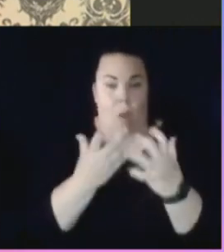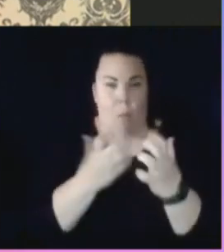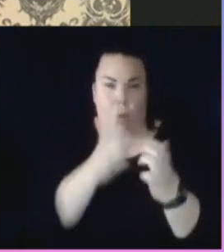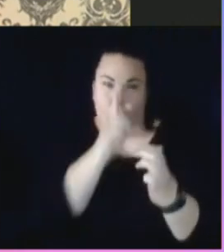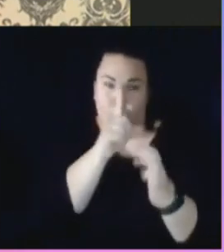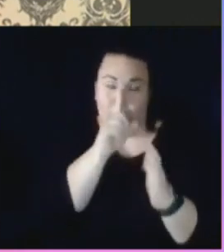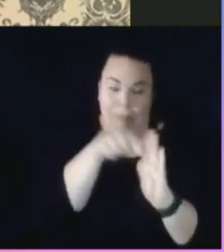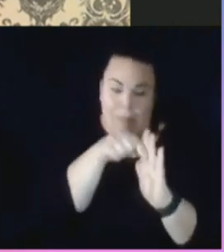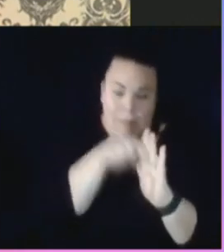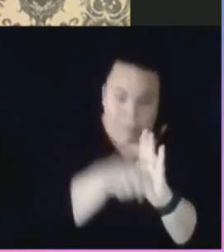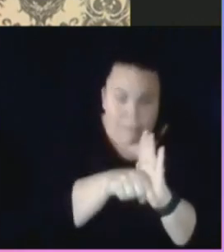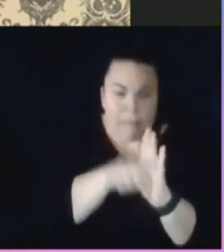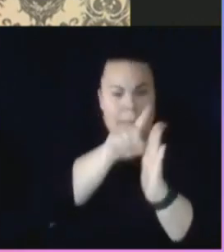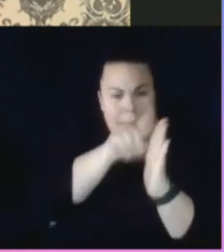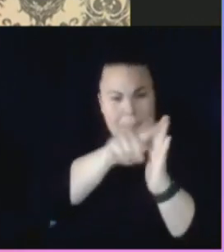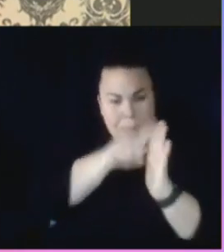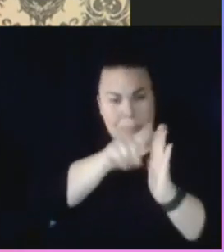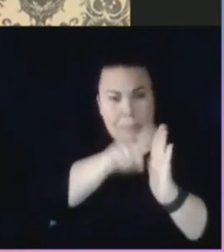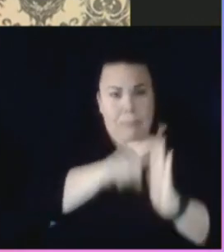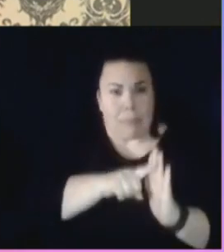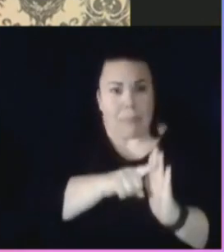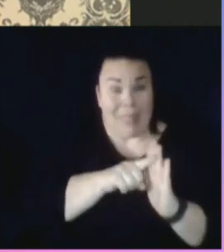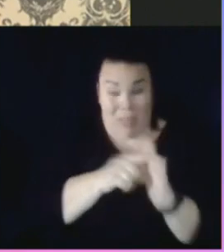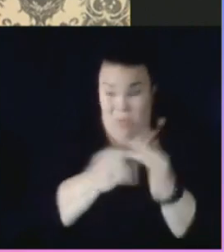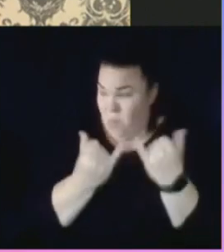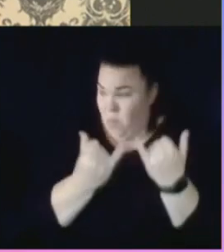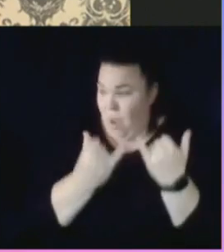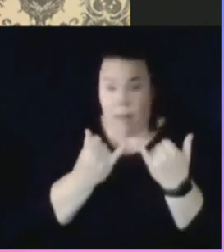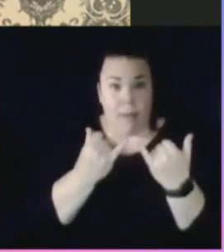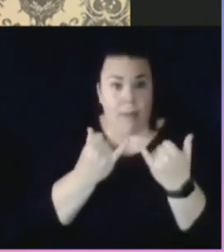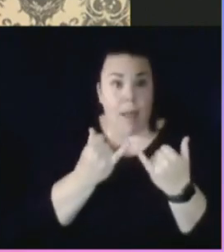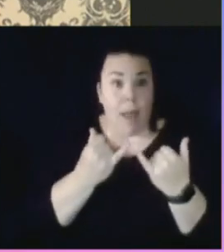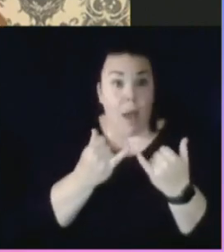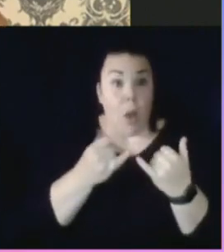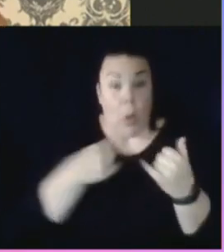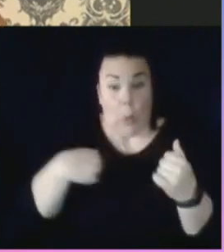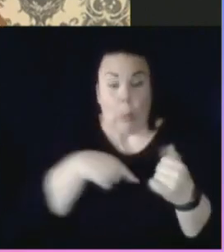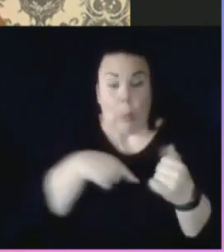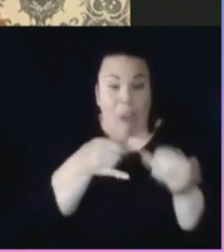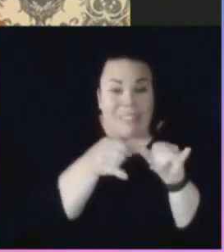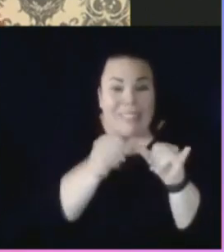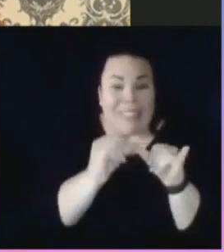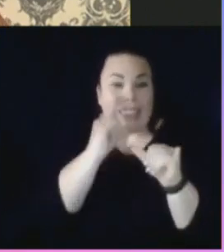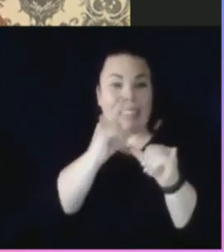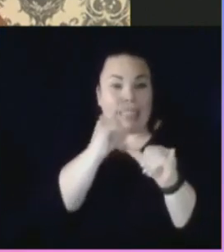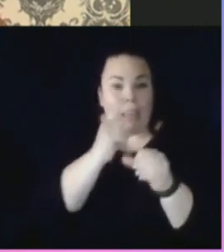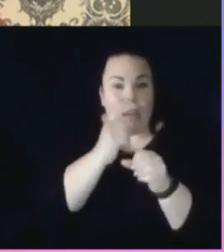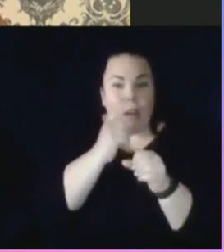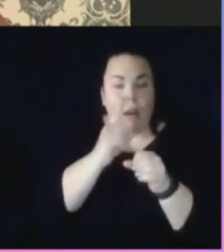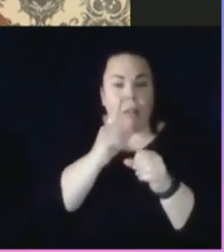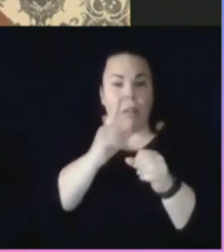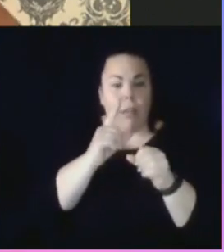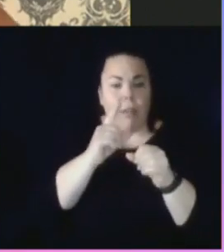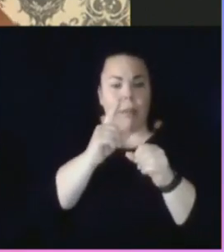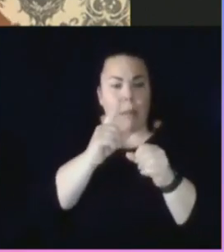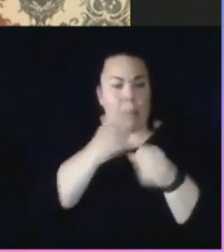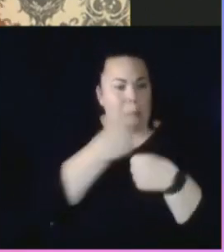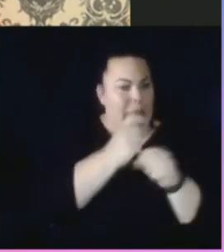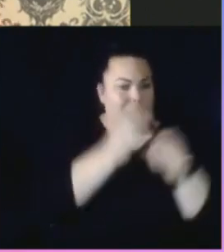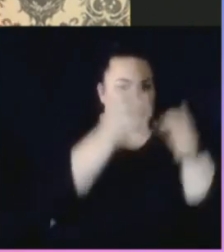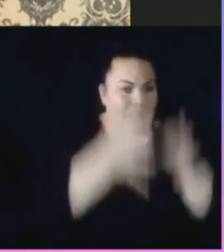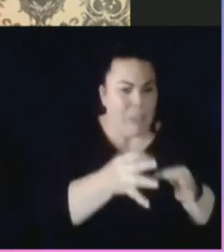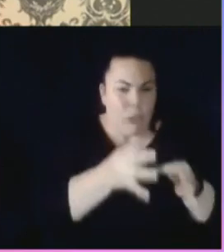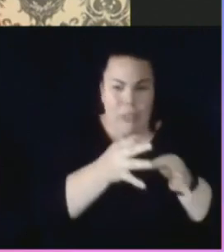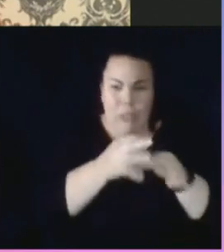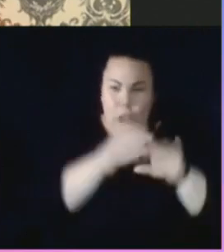touching on it, is how even right now we're always still creating the future. Mm. And so there is that false binary in a way that we may